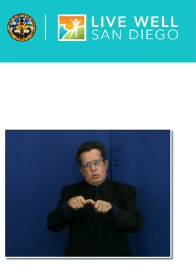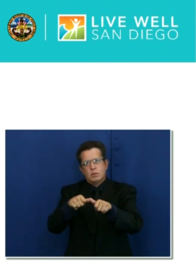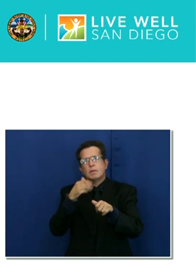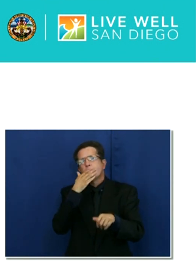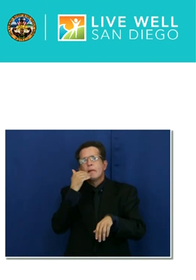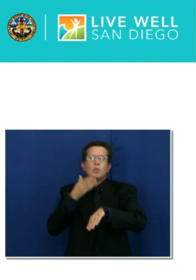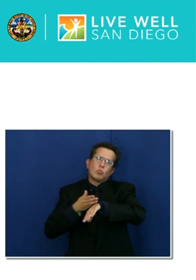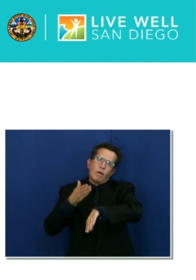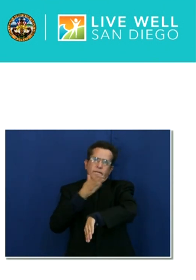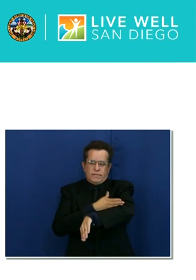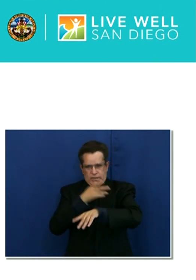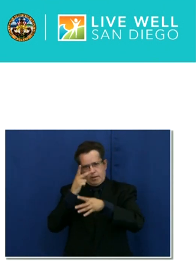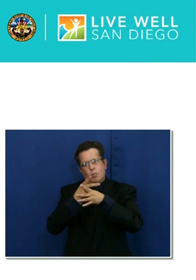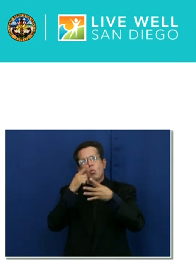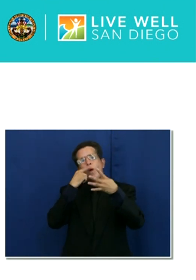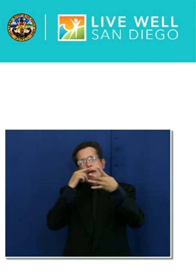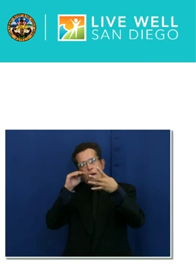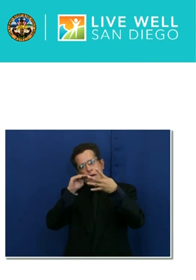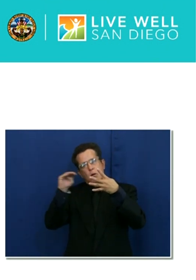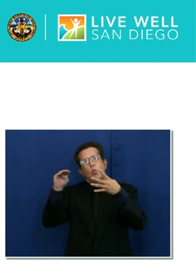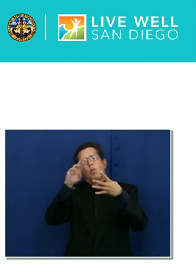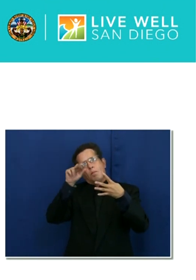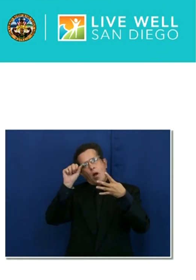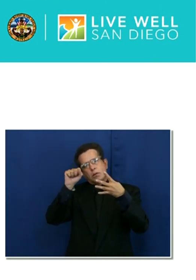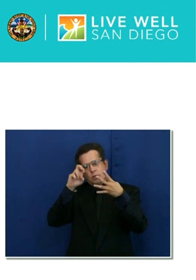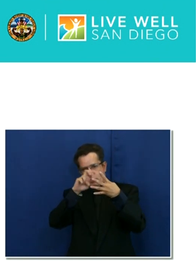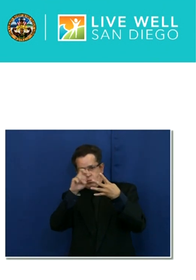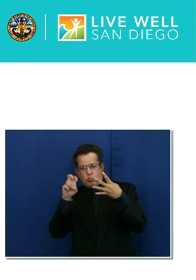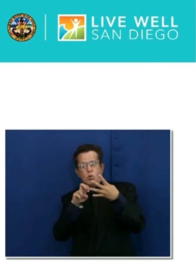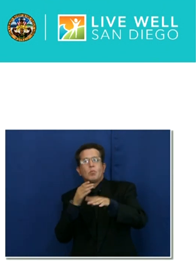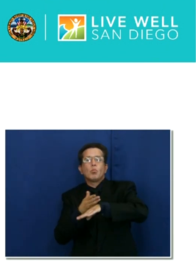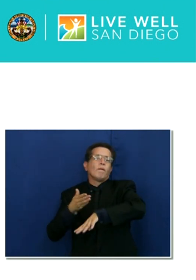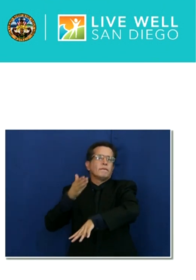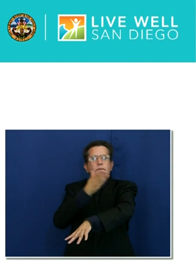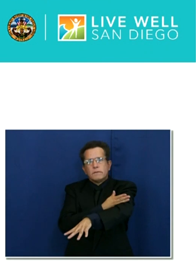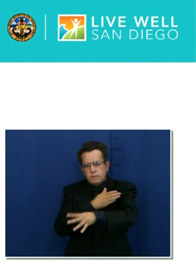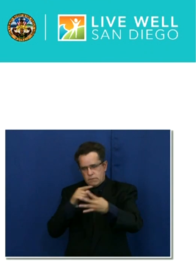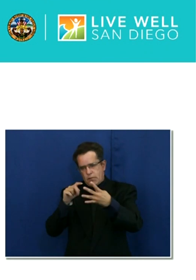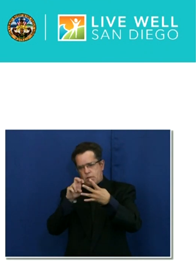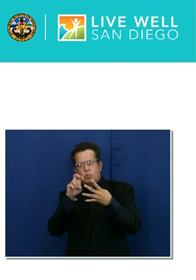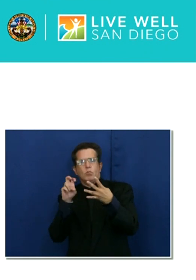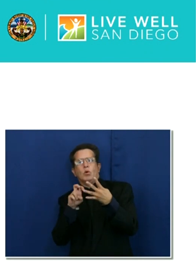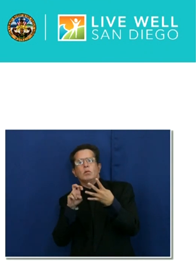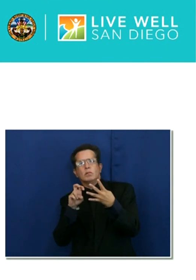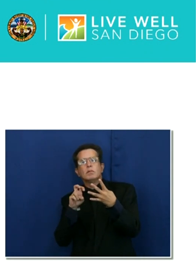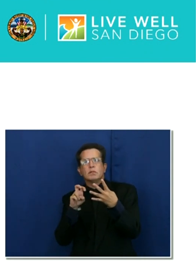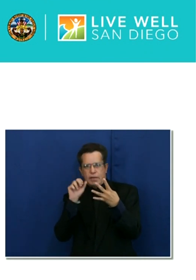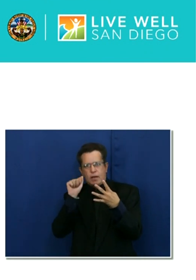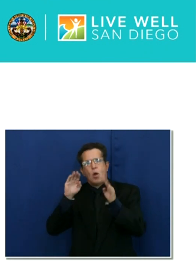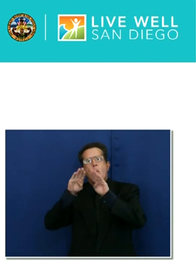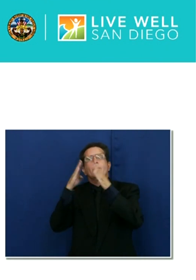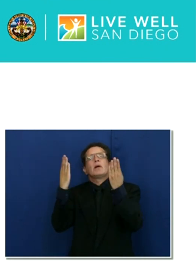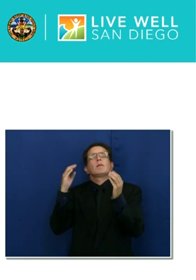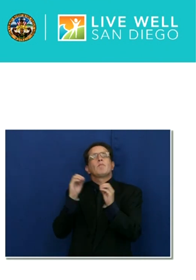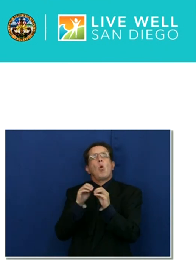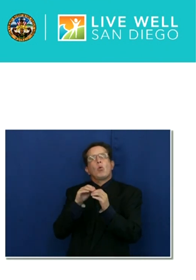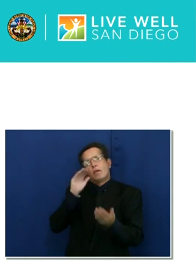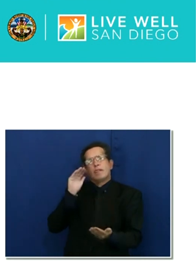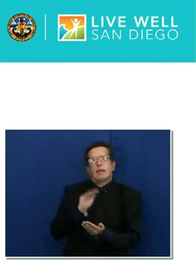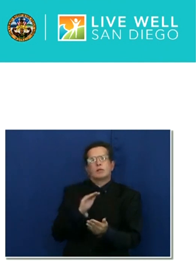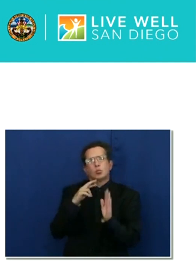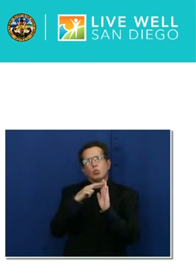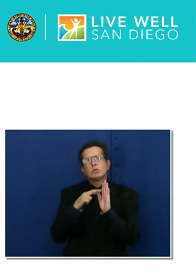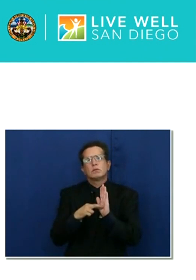this red tier status, or even improve our status to a less restrictive tier. In the